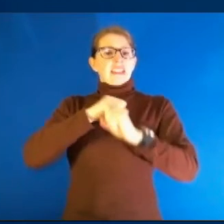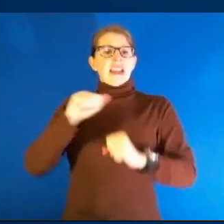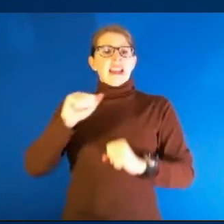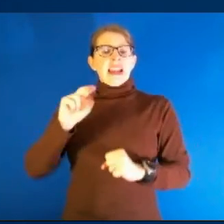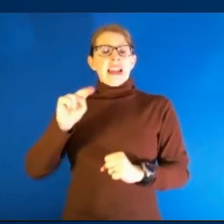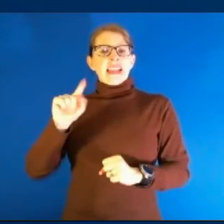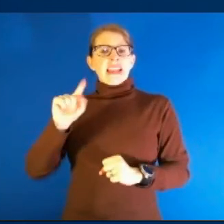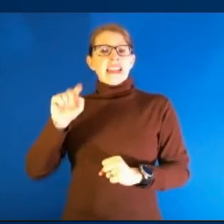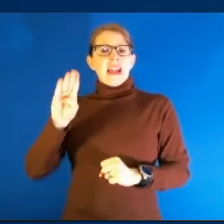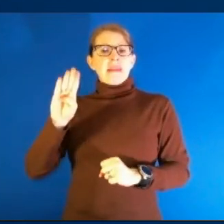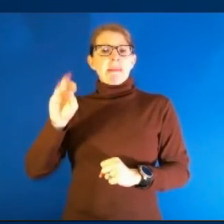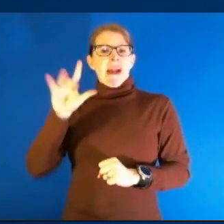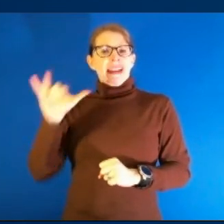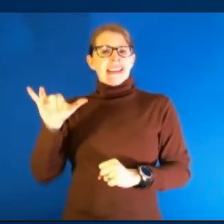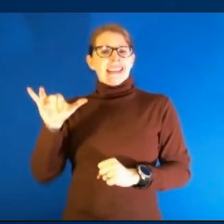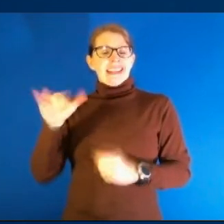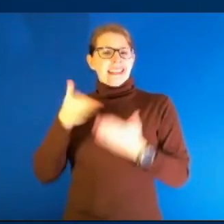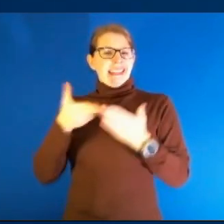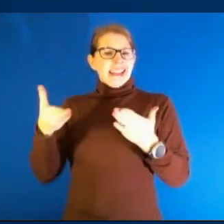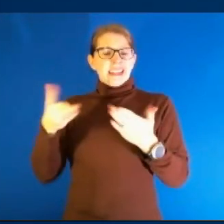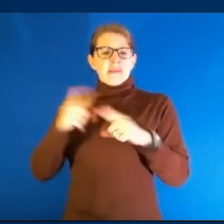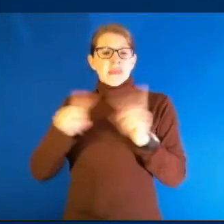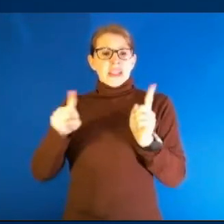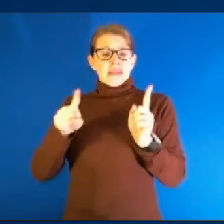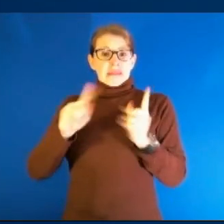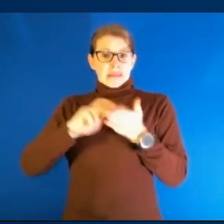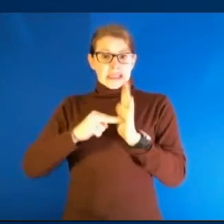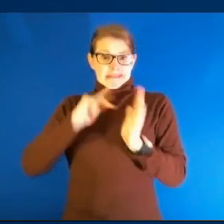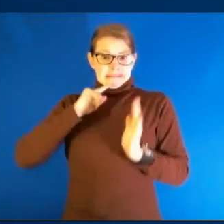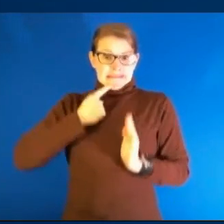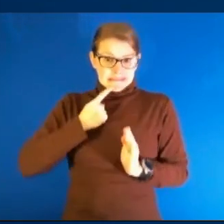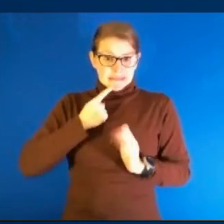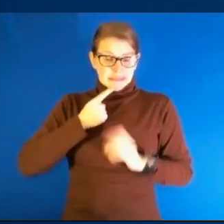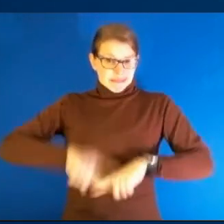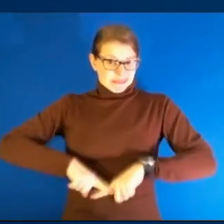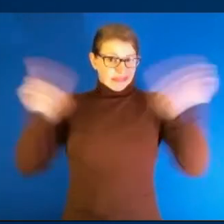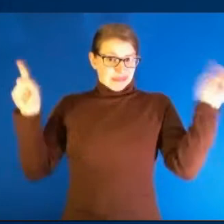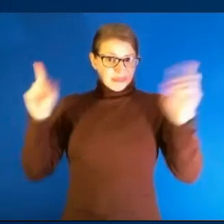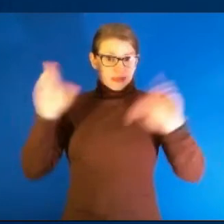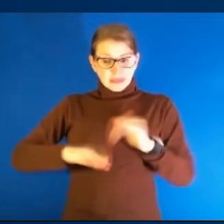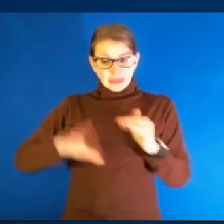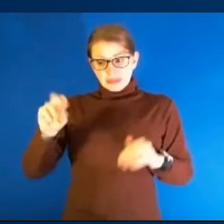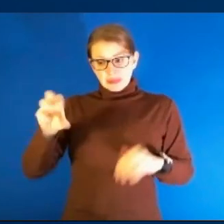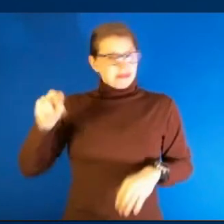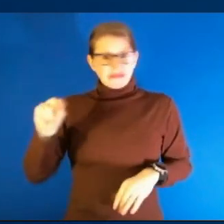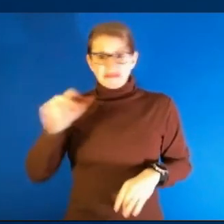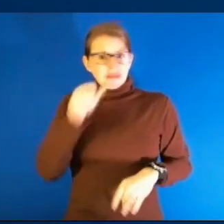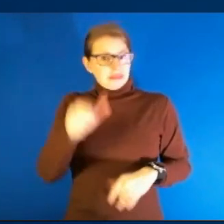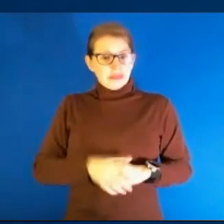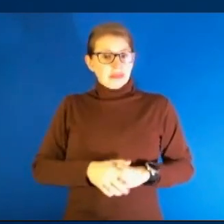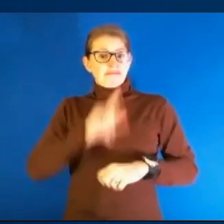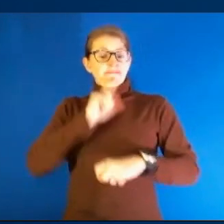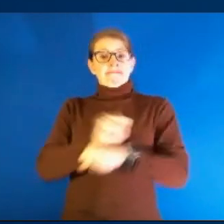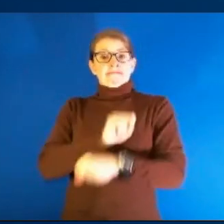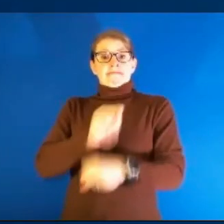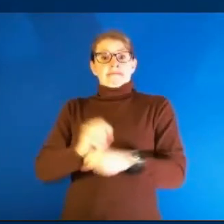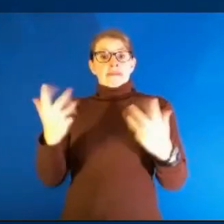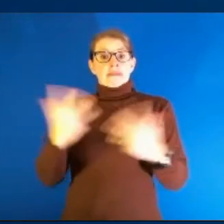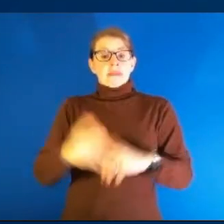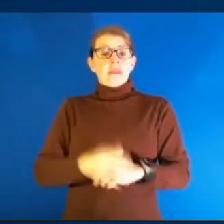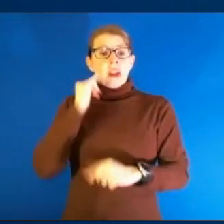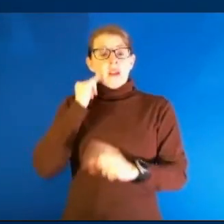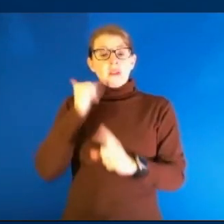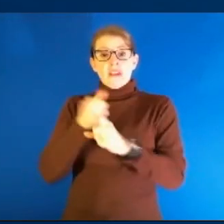but it's not clear that it is significantly or substantially different than the Omicron variant. And the reality is that if you just practice